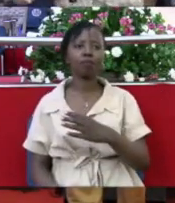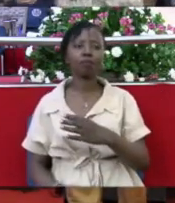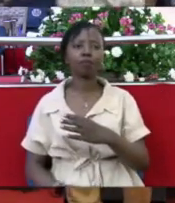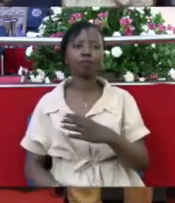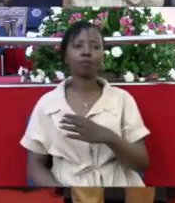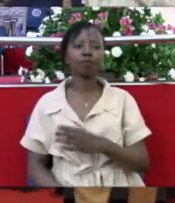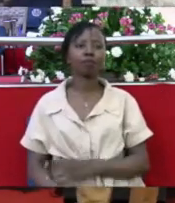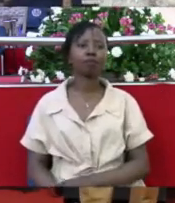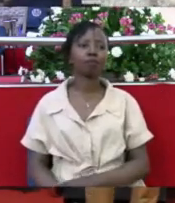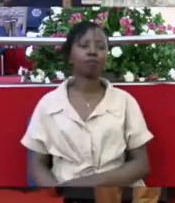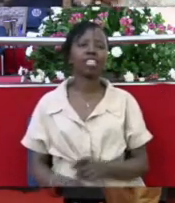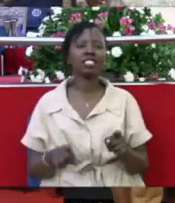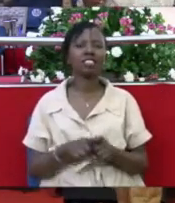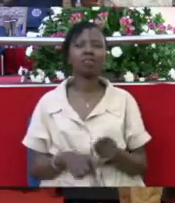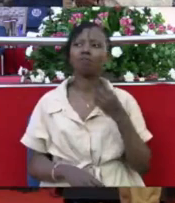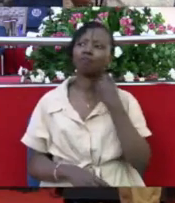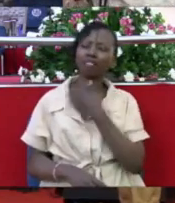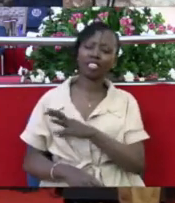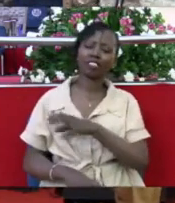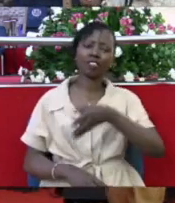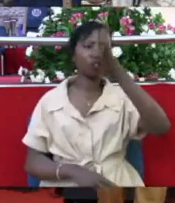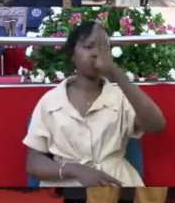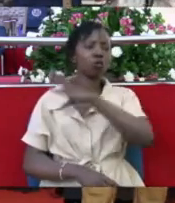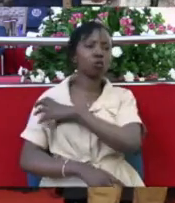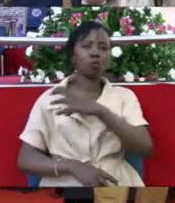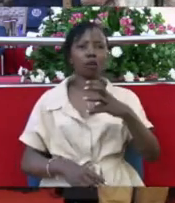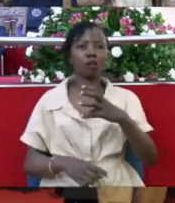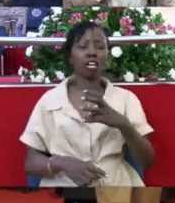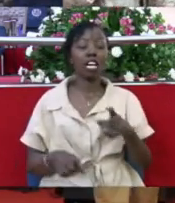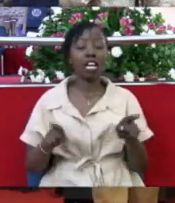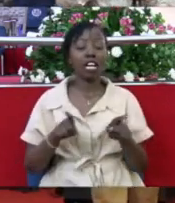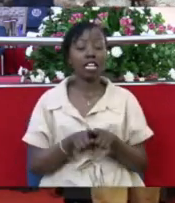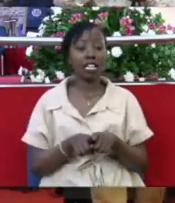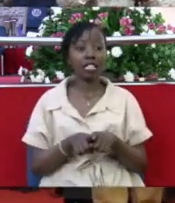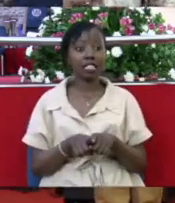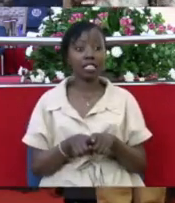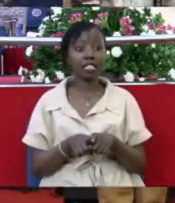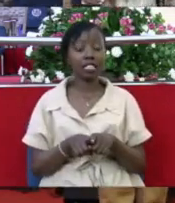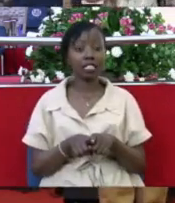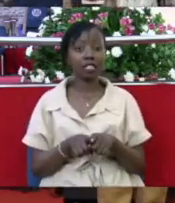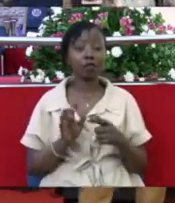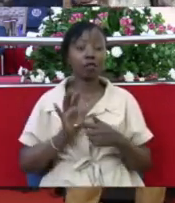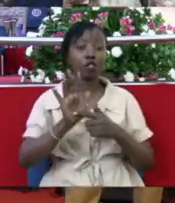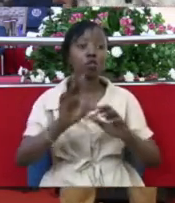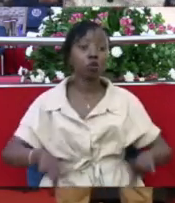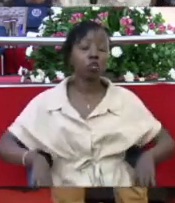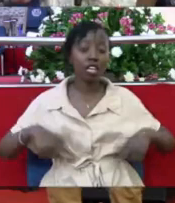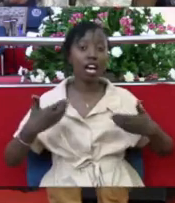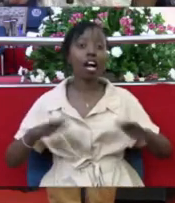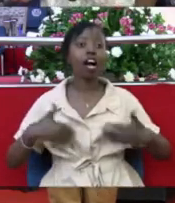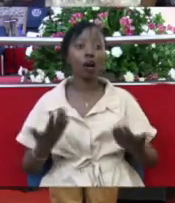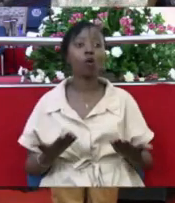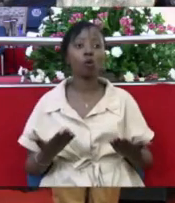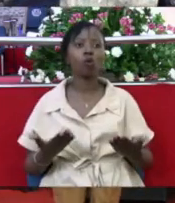utamalaki wake ama aha, umiliki wake. And it shows in the way believers we compromise. Na inaonyesha vile kwa sababu ya jinsi